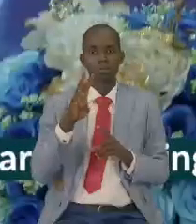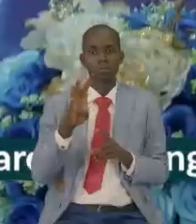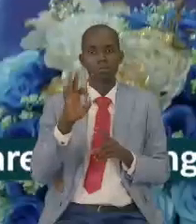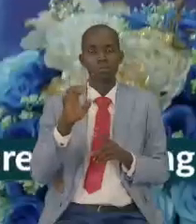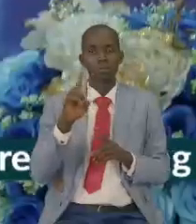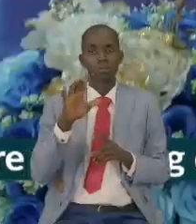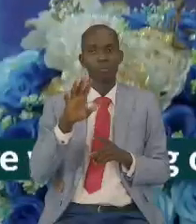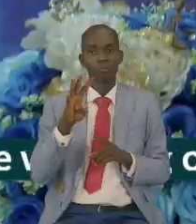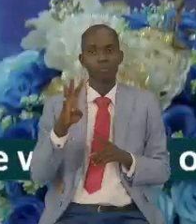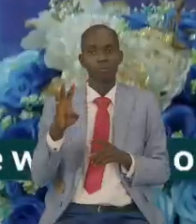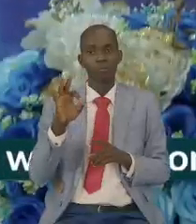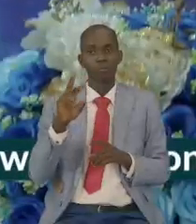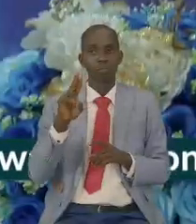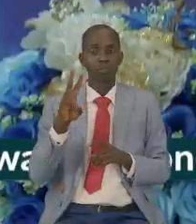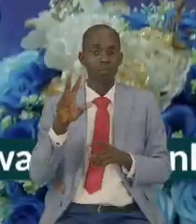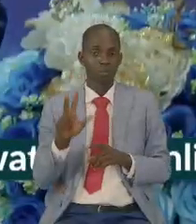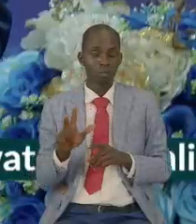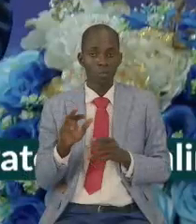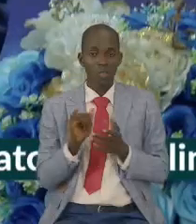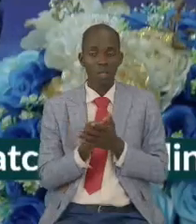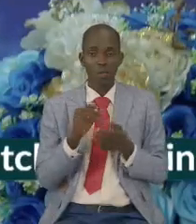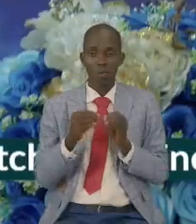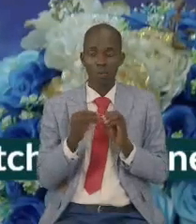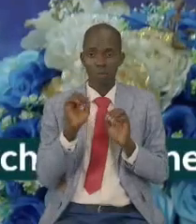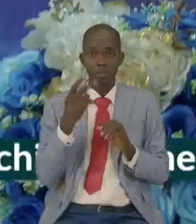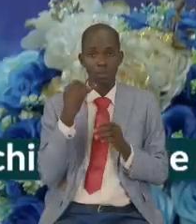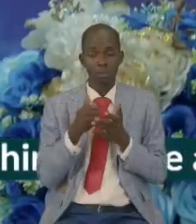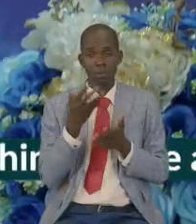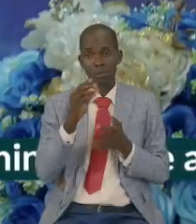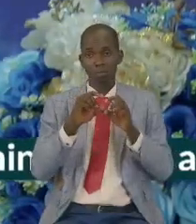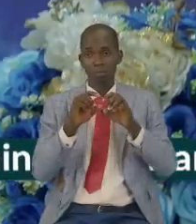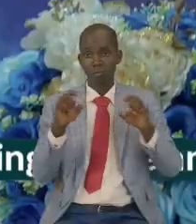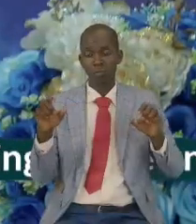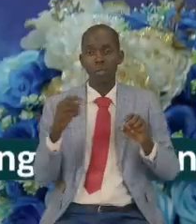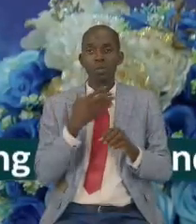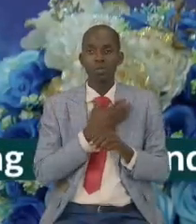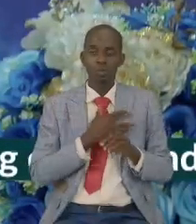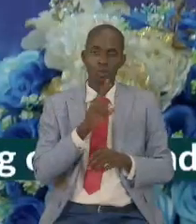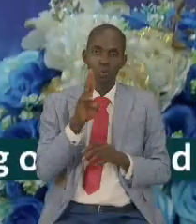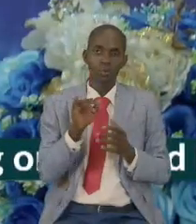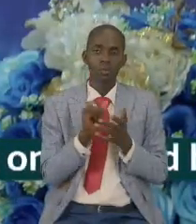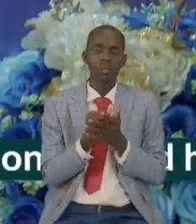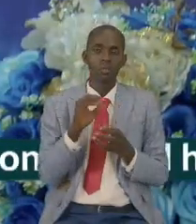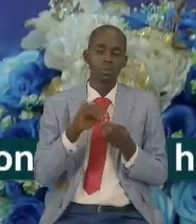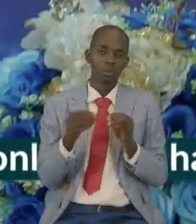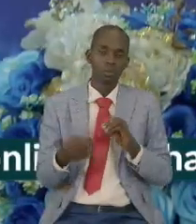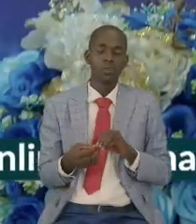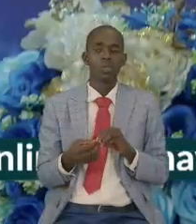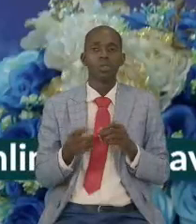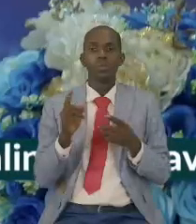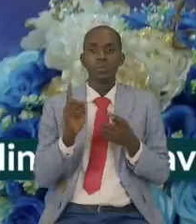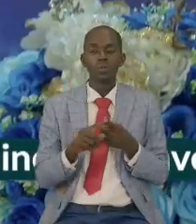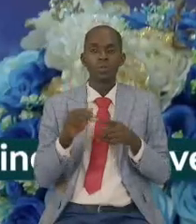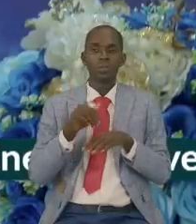Please go ahead. Is their life? Is their future? It's eternal things. So